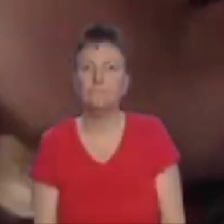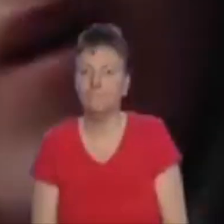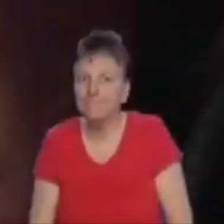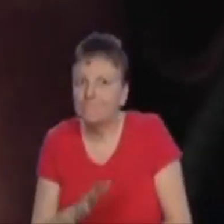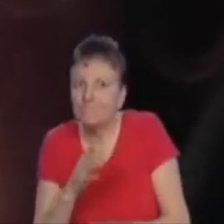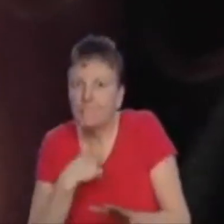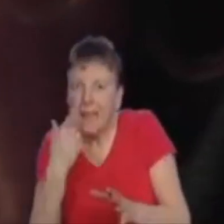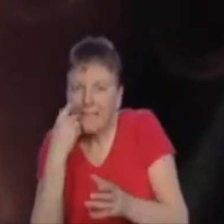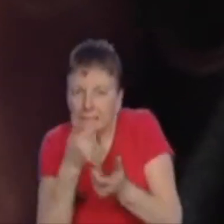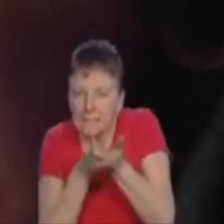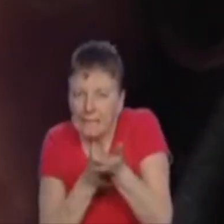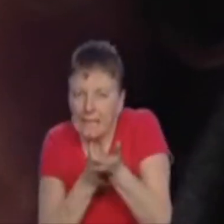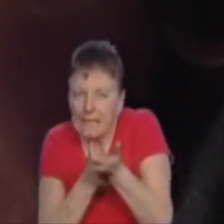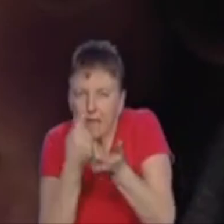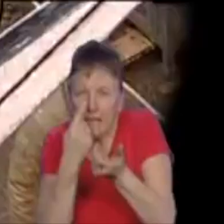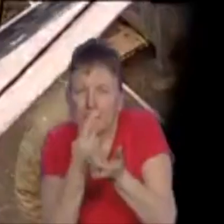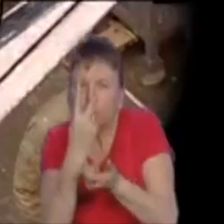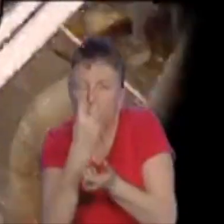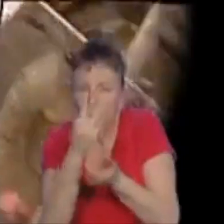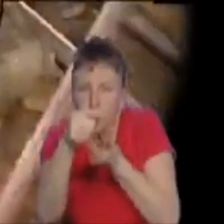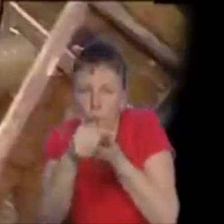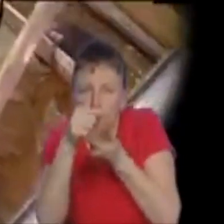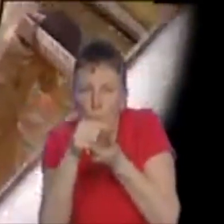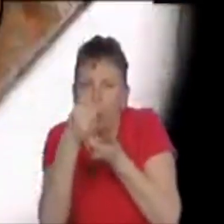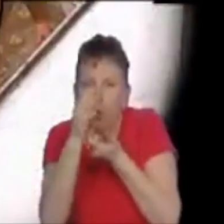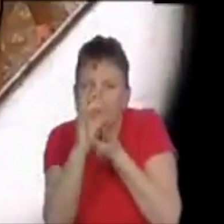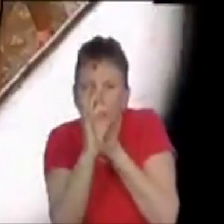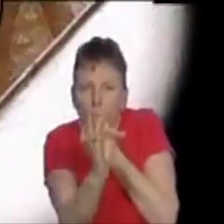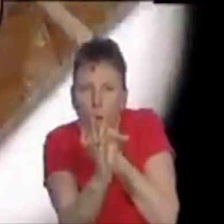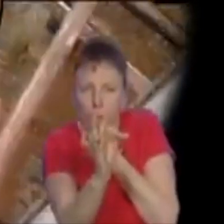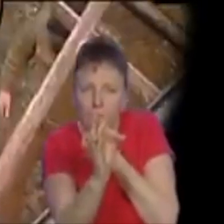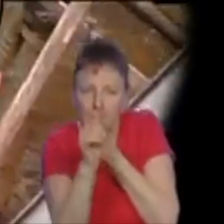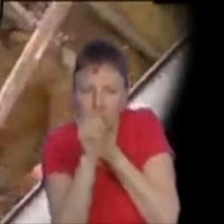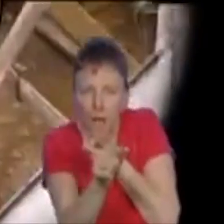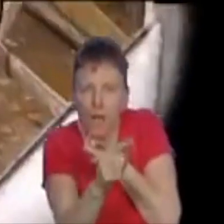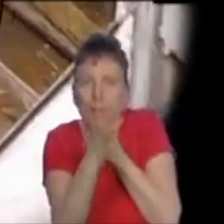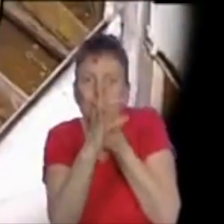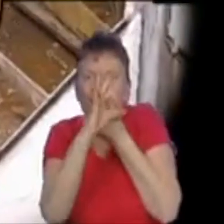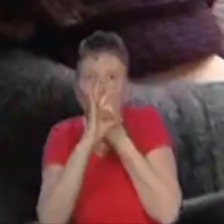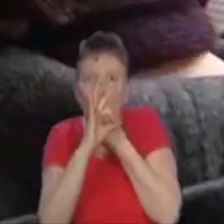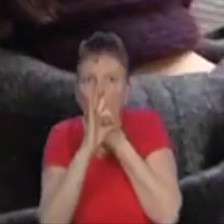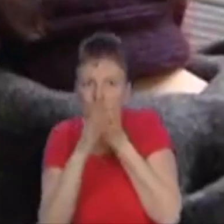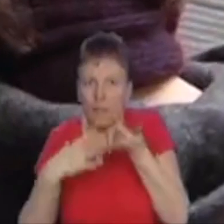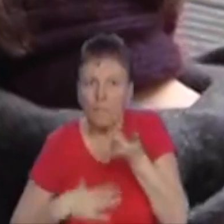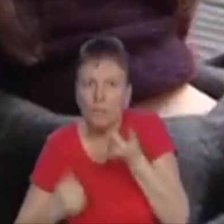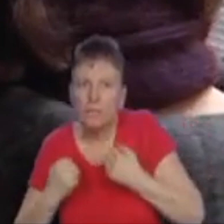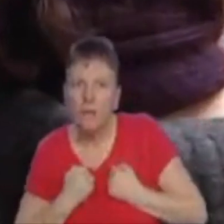Okay, I've got the mark. I can see them. There's two of them. The small one's the target. The big one must be the bodyguard.